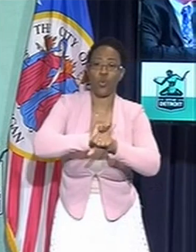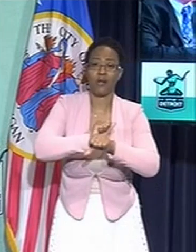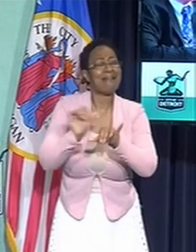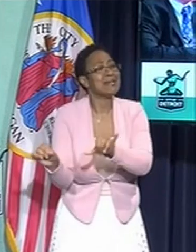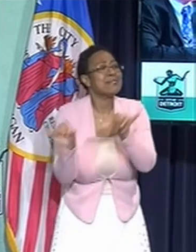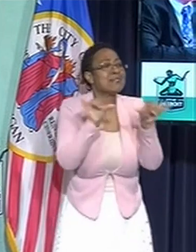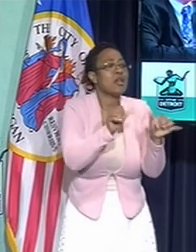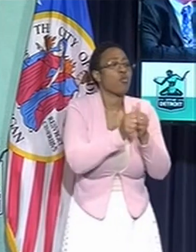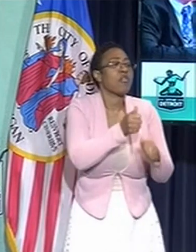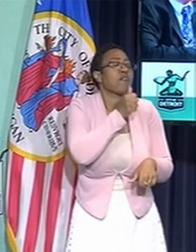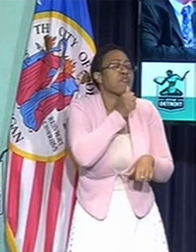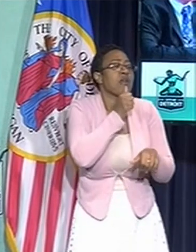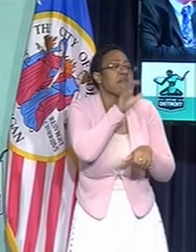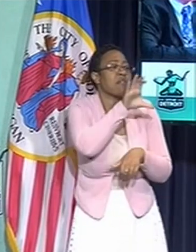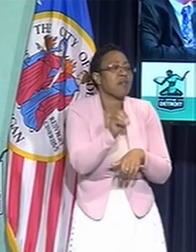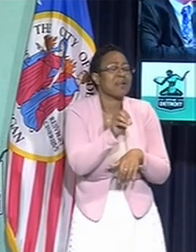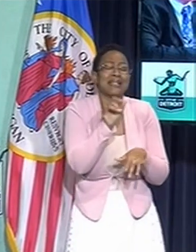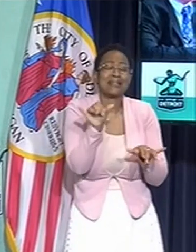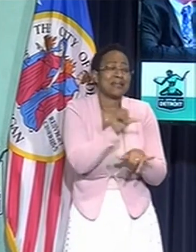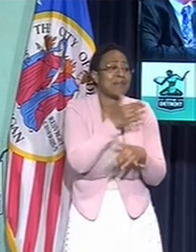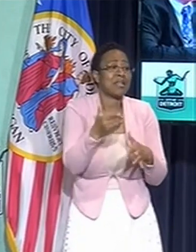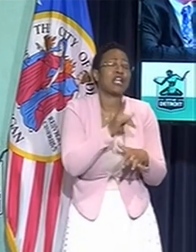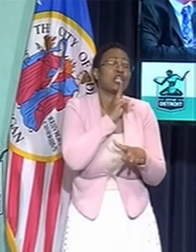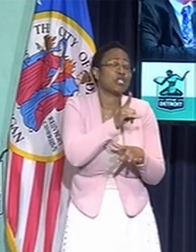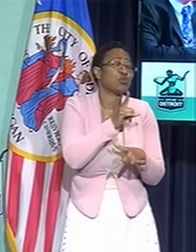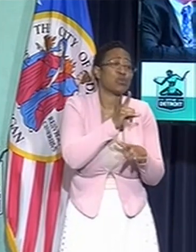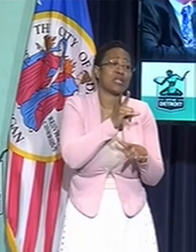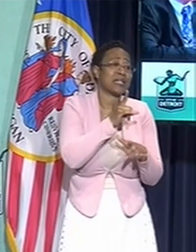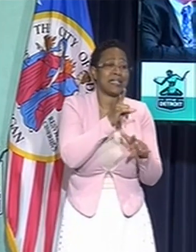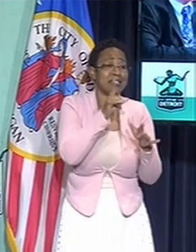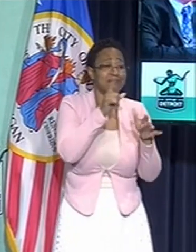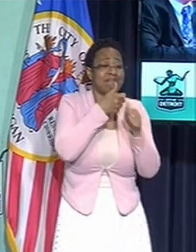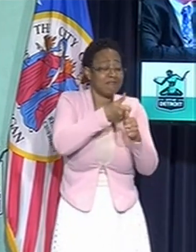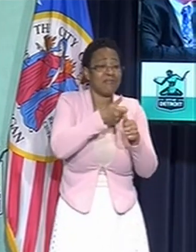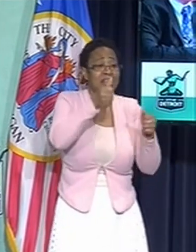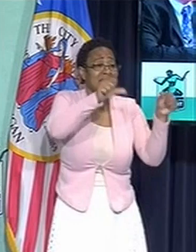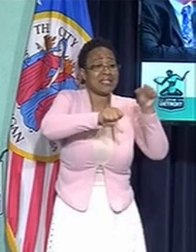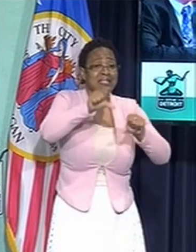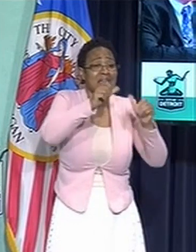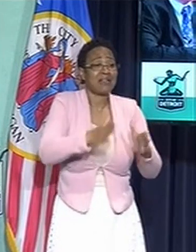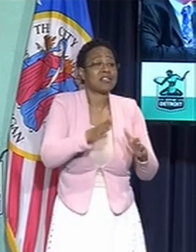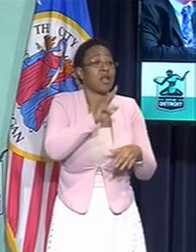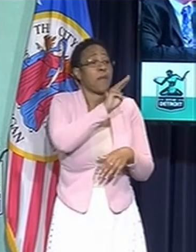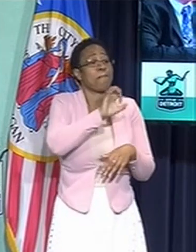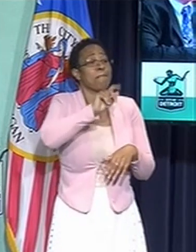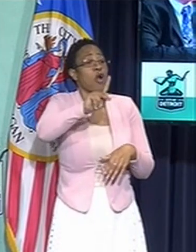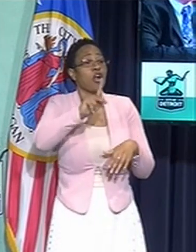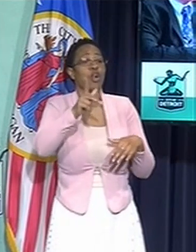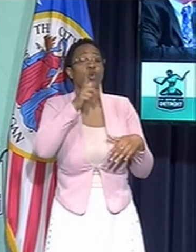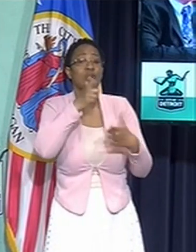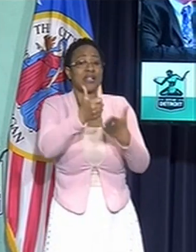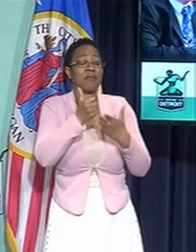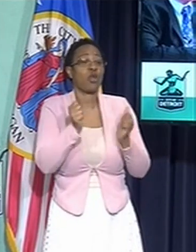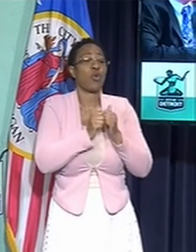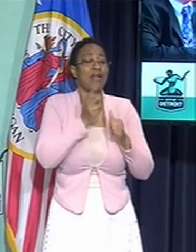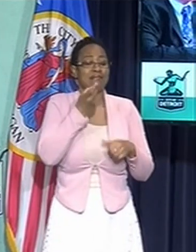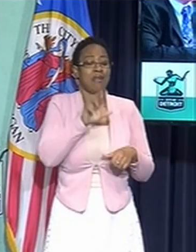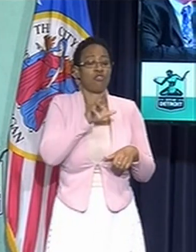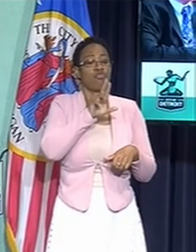doing isn't magic. It's rigorous application of the science. And Dr. Mark Zervos is here, who has helped us along with Dr. Rob